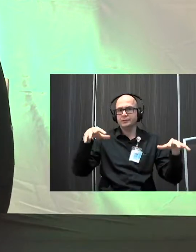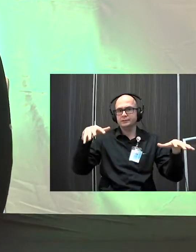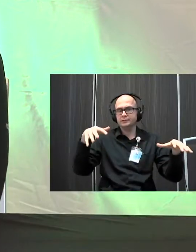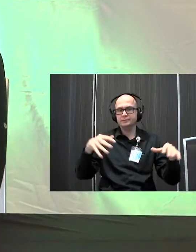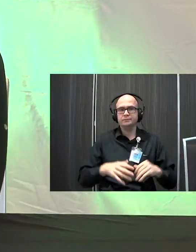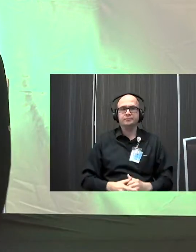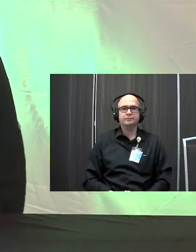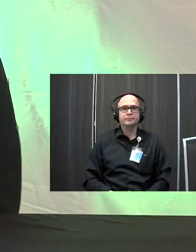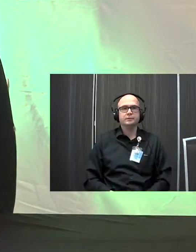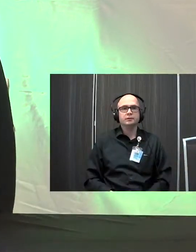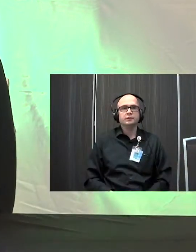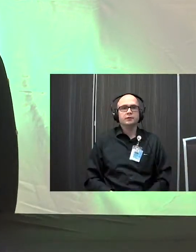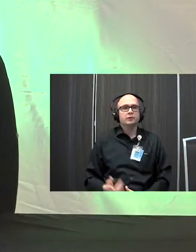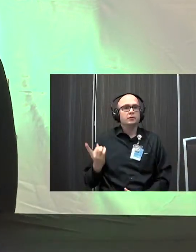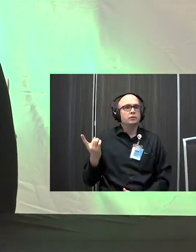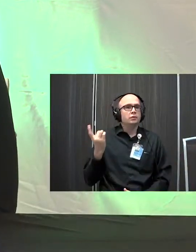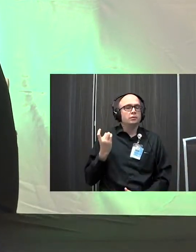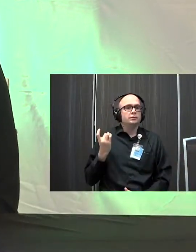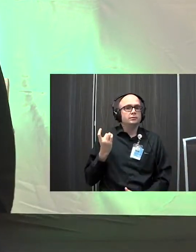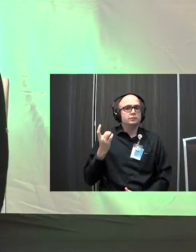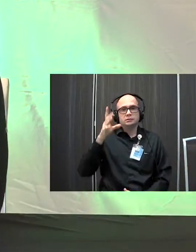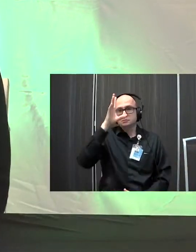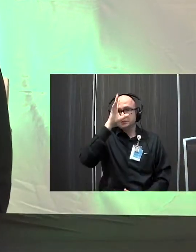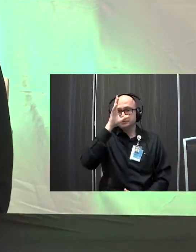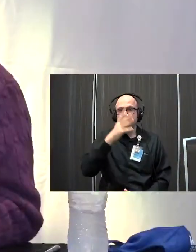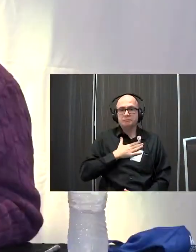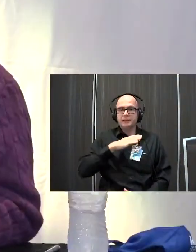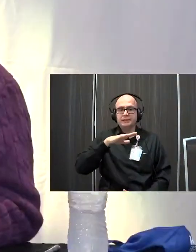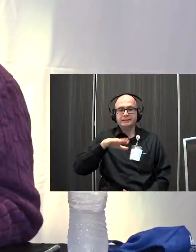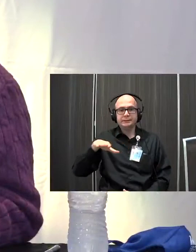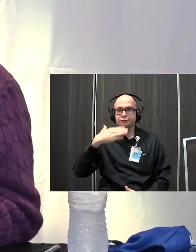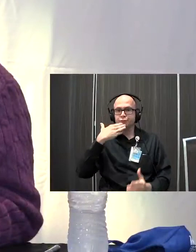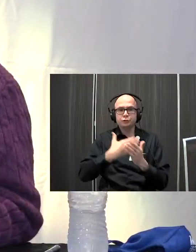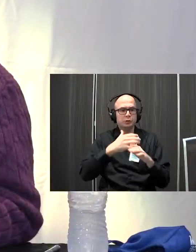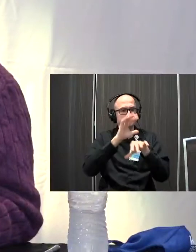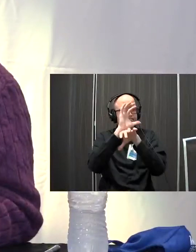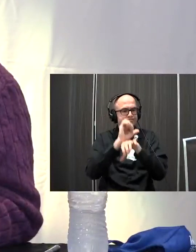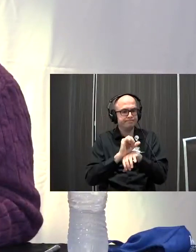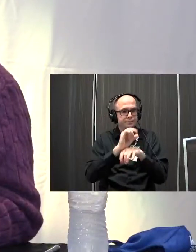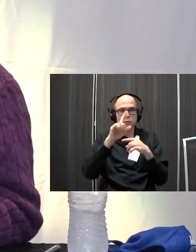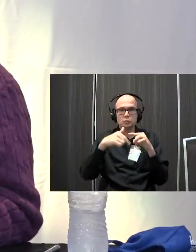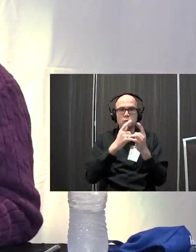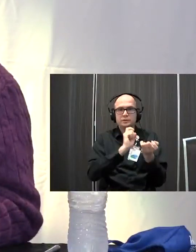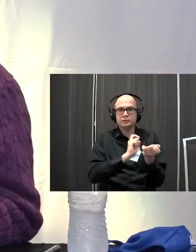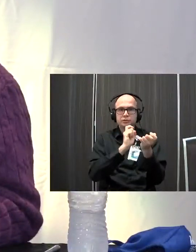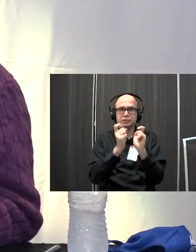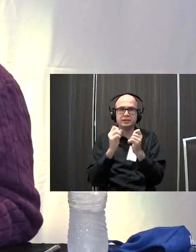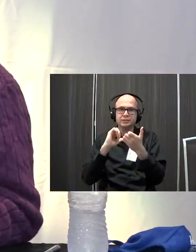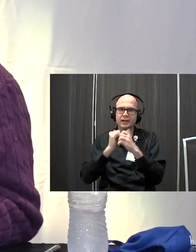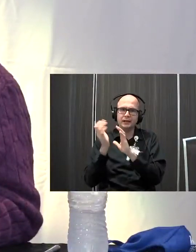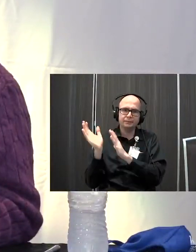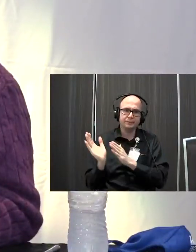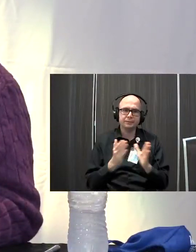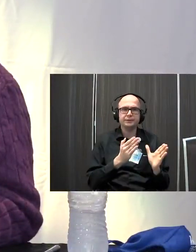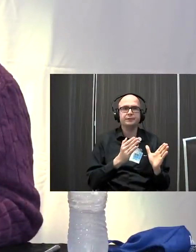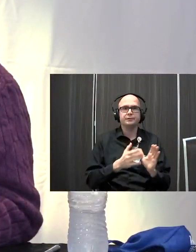anxiety. So this isn't a question, but it comes up, is that my kid does great with routine, but then when the routine changes, how do I prepare him for that? So I think